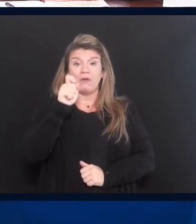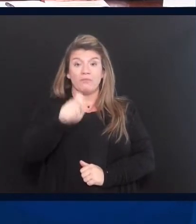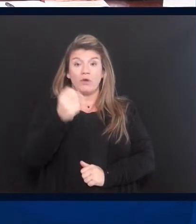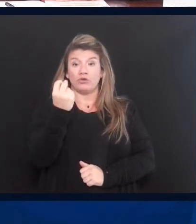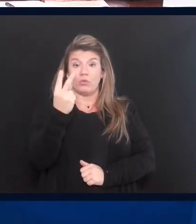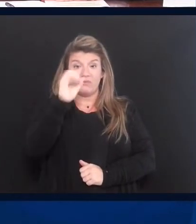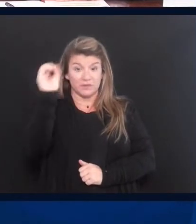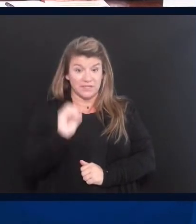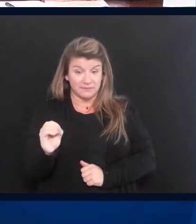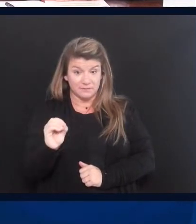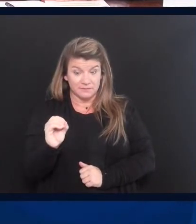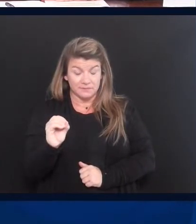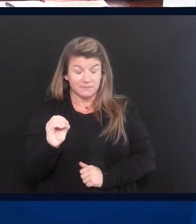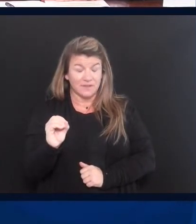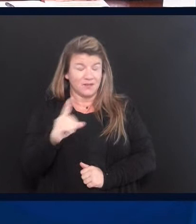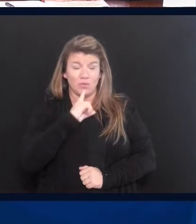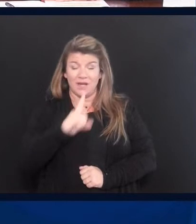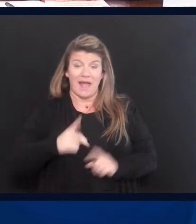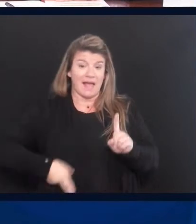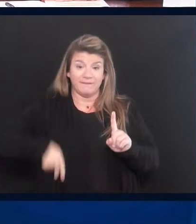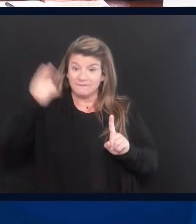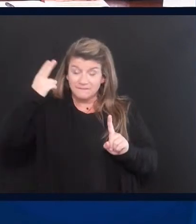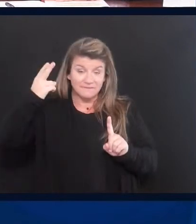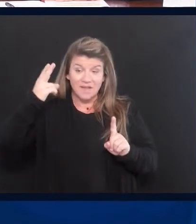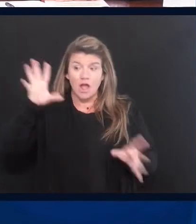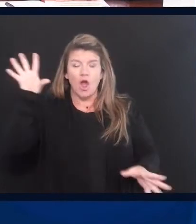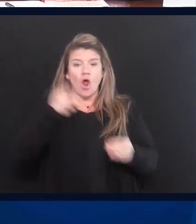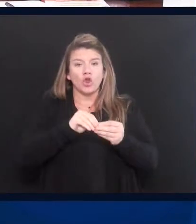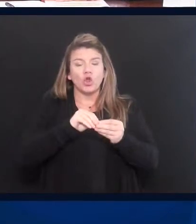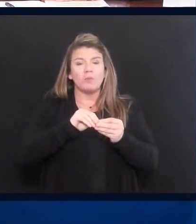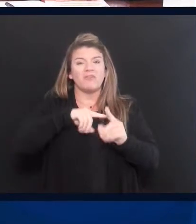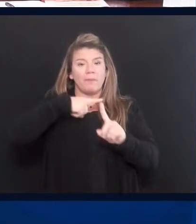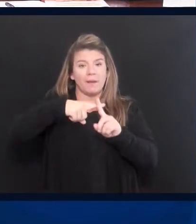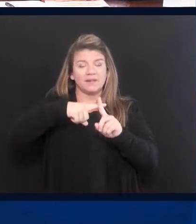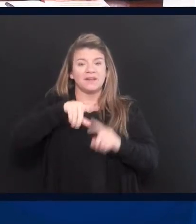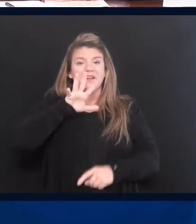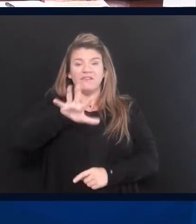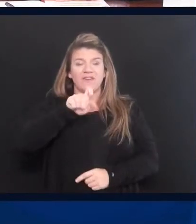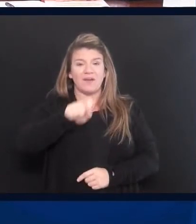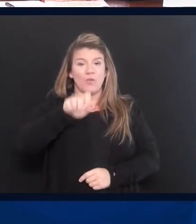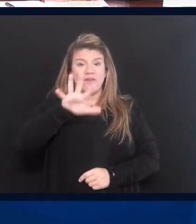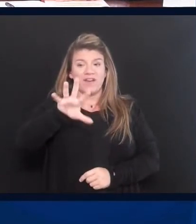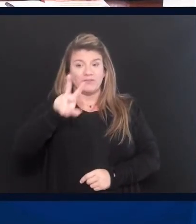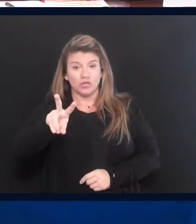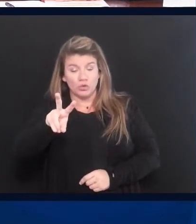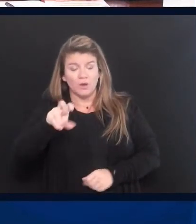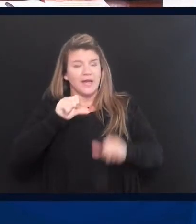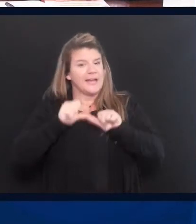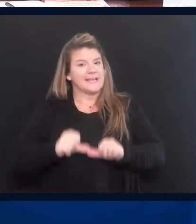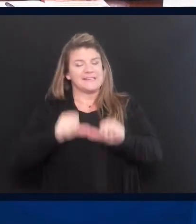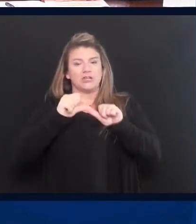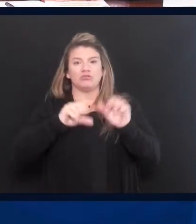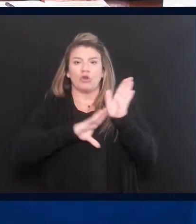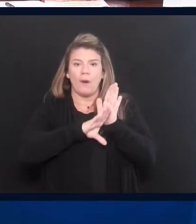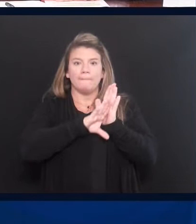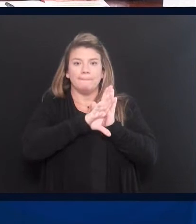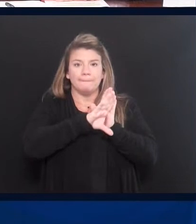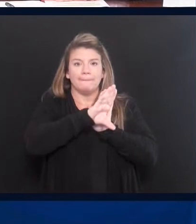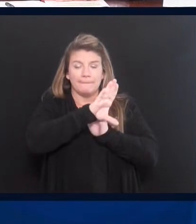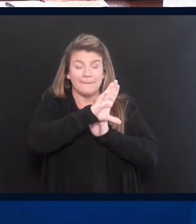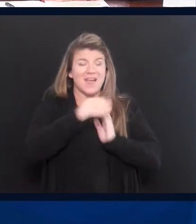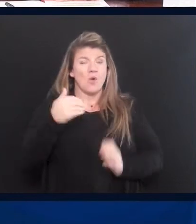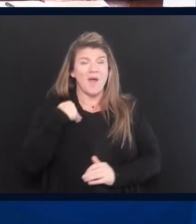12.12%. It's off the chart. Our cumulative positive is at 5.52. It continues to go up. And we